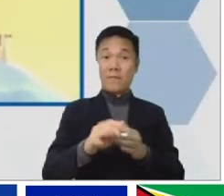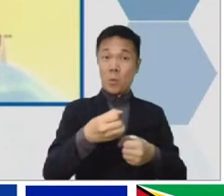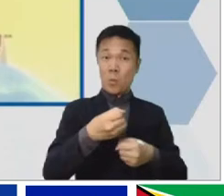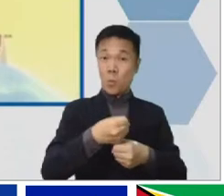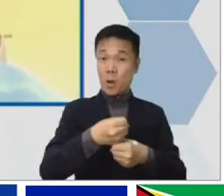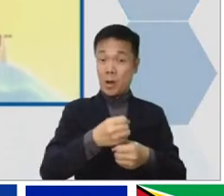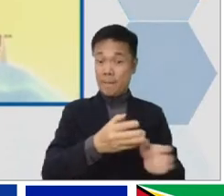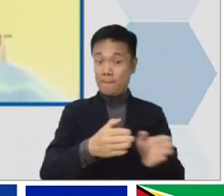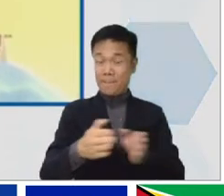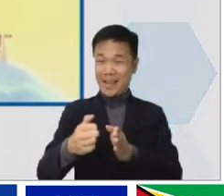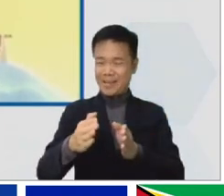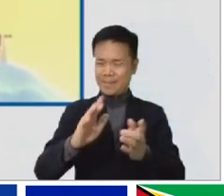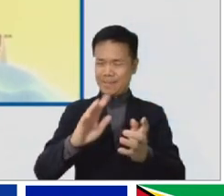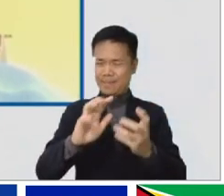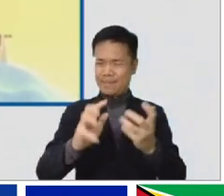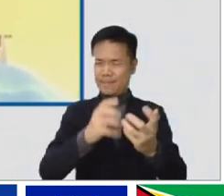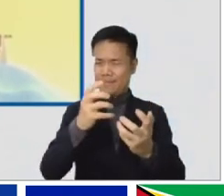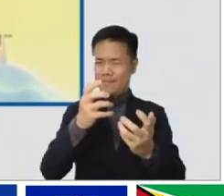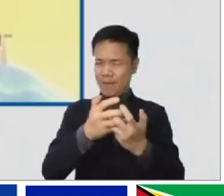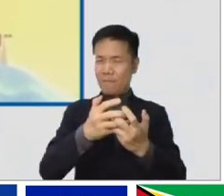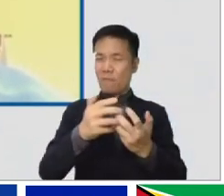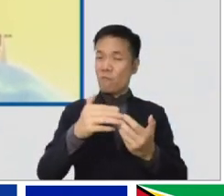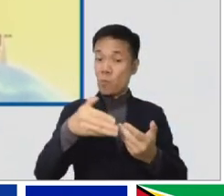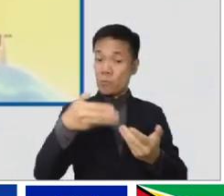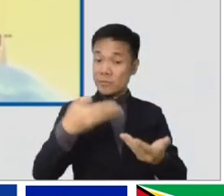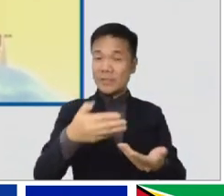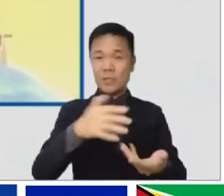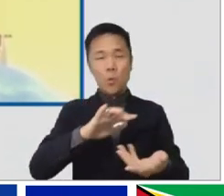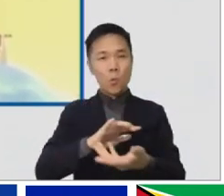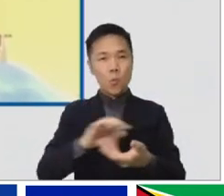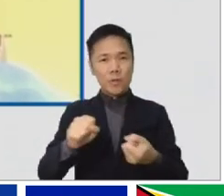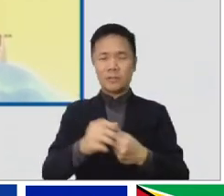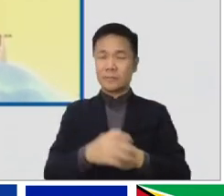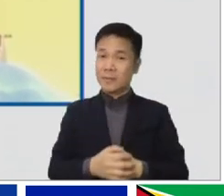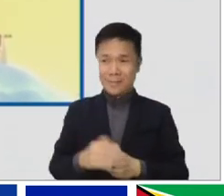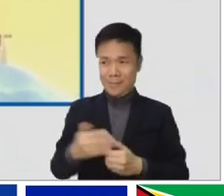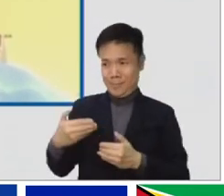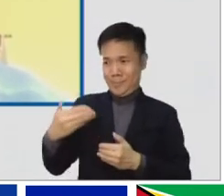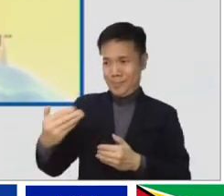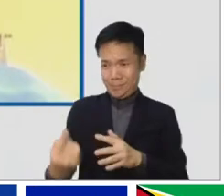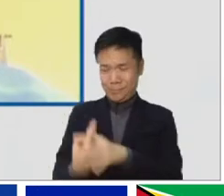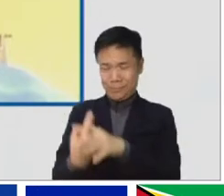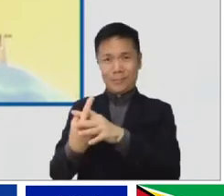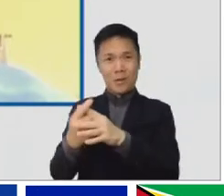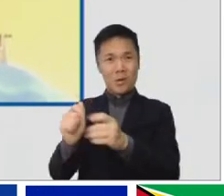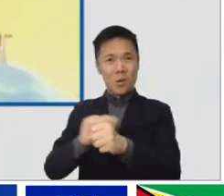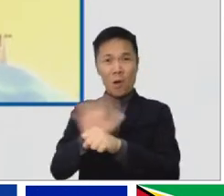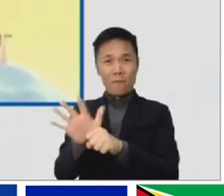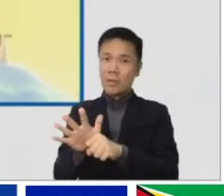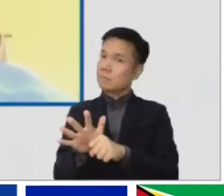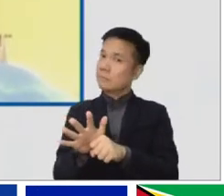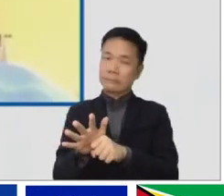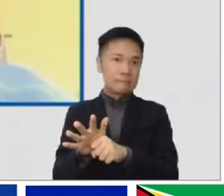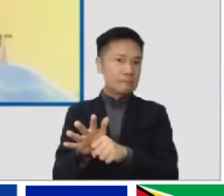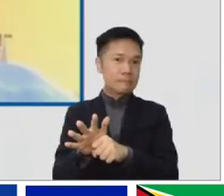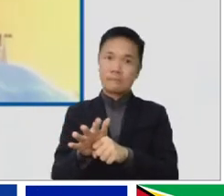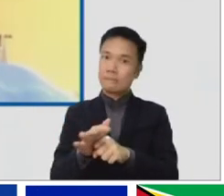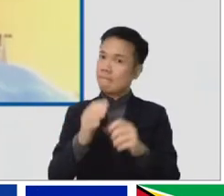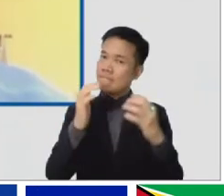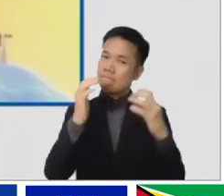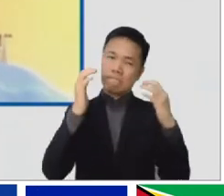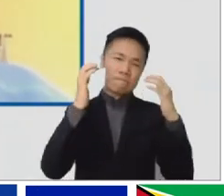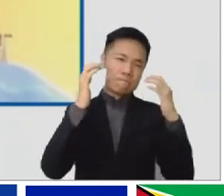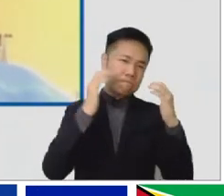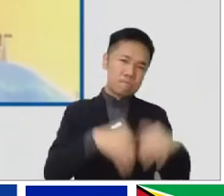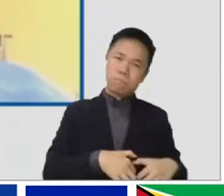first place. We cannot afford another COVID with all of the cost of response preparedness that is involved. We must